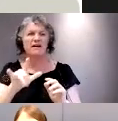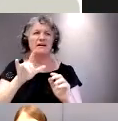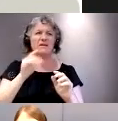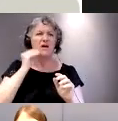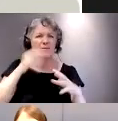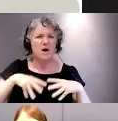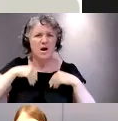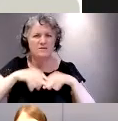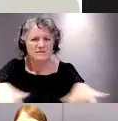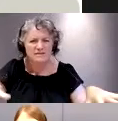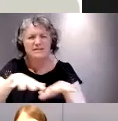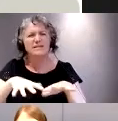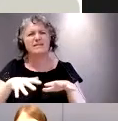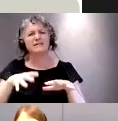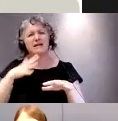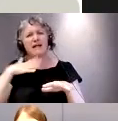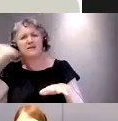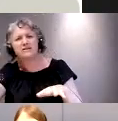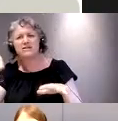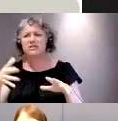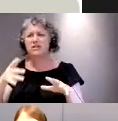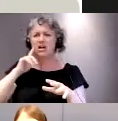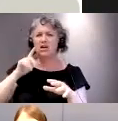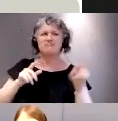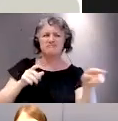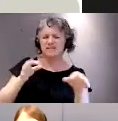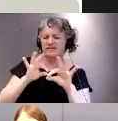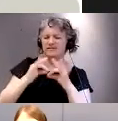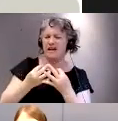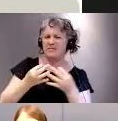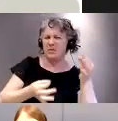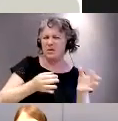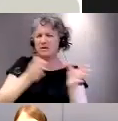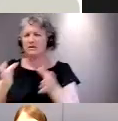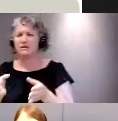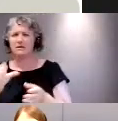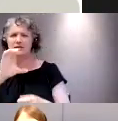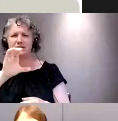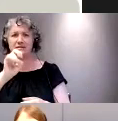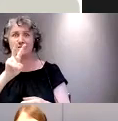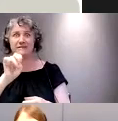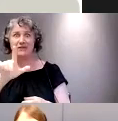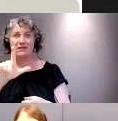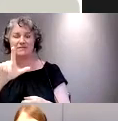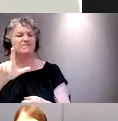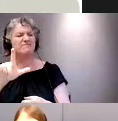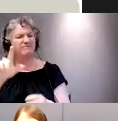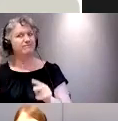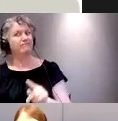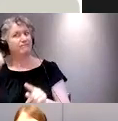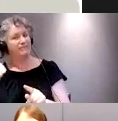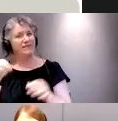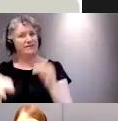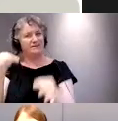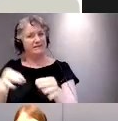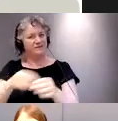civil, which look very different. They're not treated as family conflicts, family legal conflicts. They're treated as civil ones, in which case